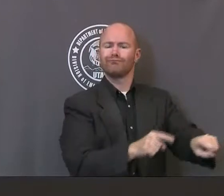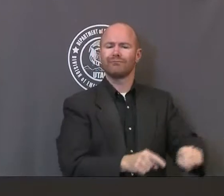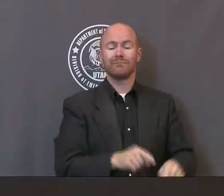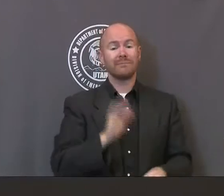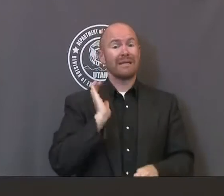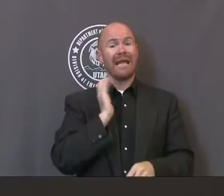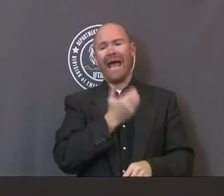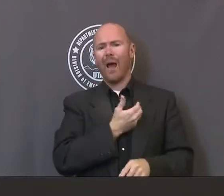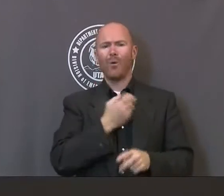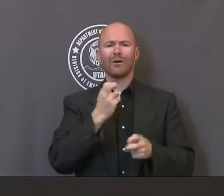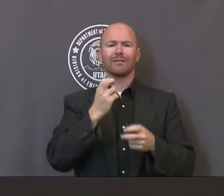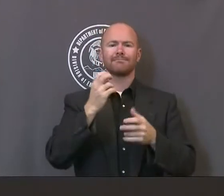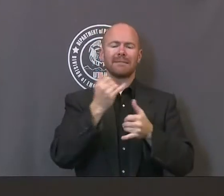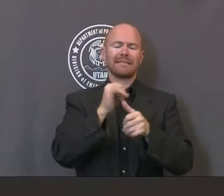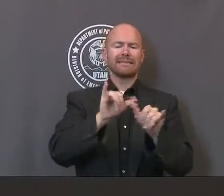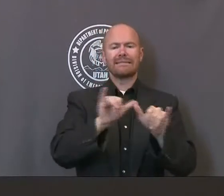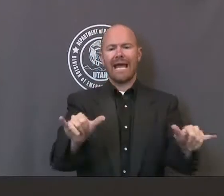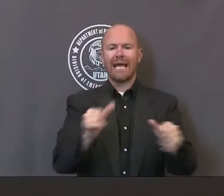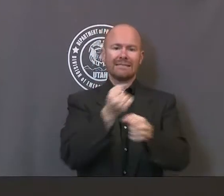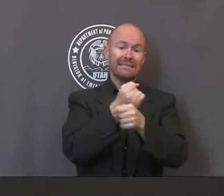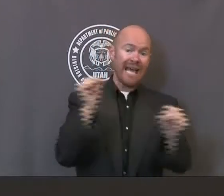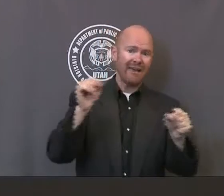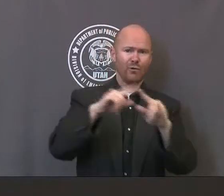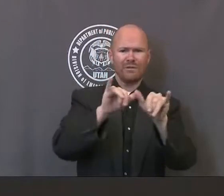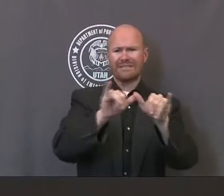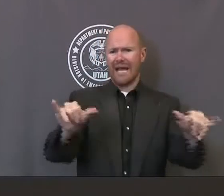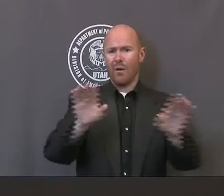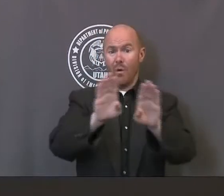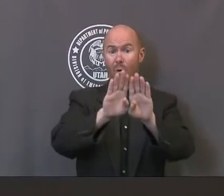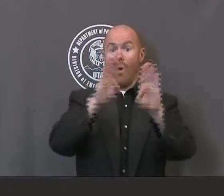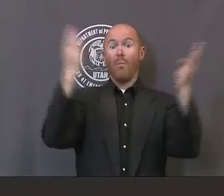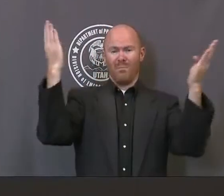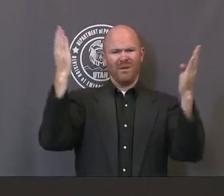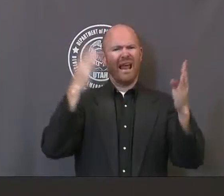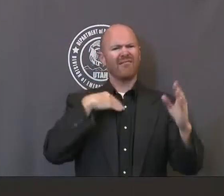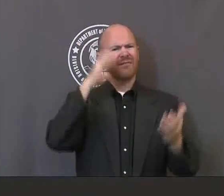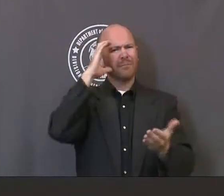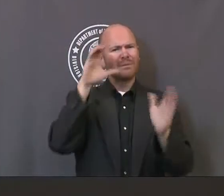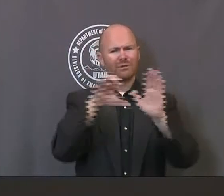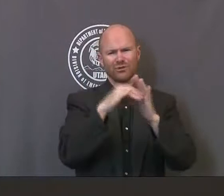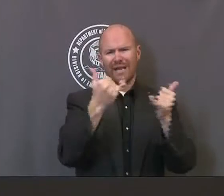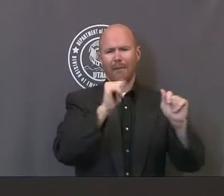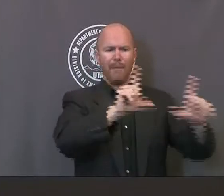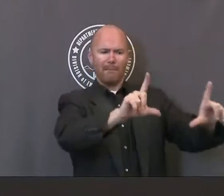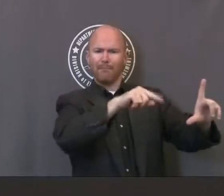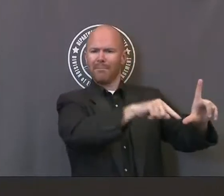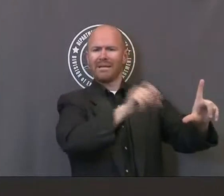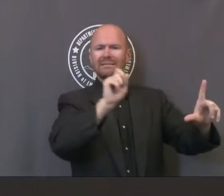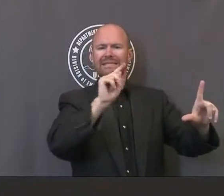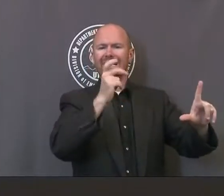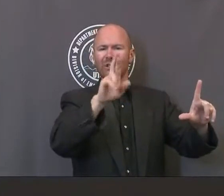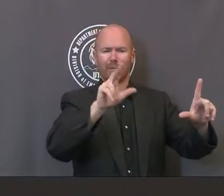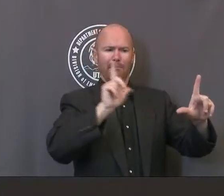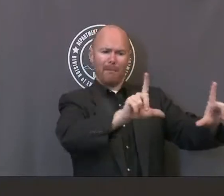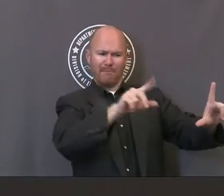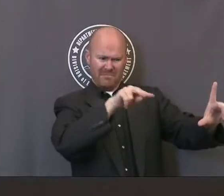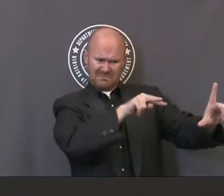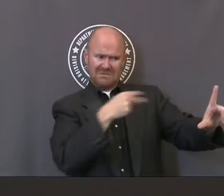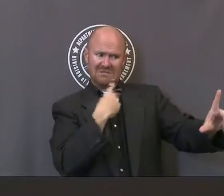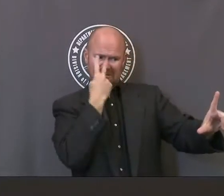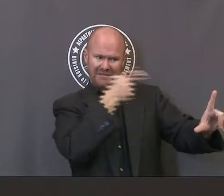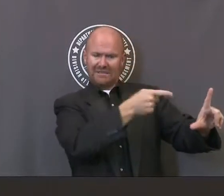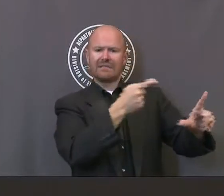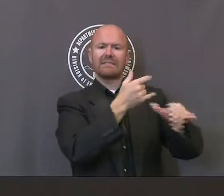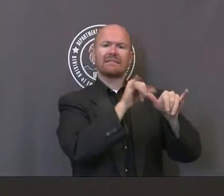Open symbol displayed at a place of business is assigned to patrons that they